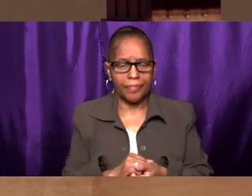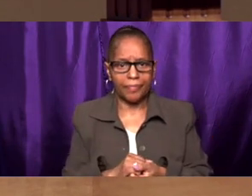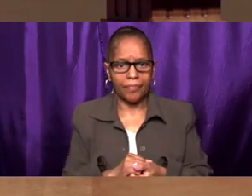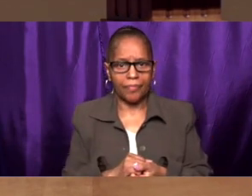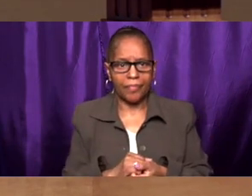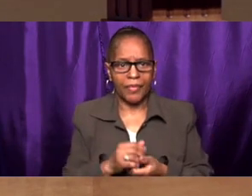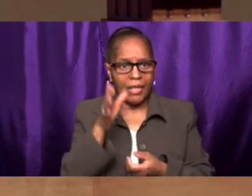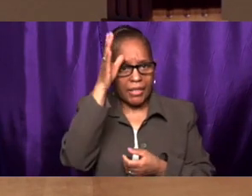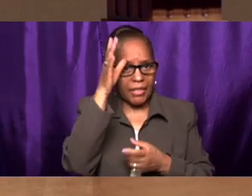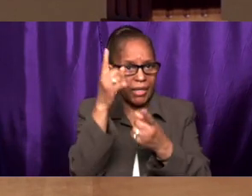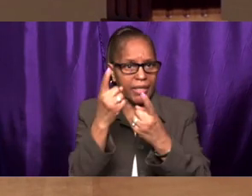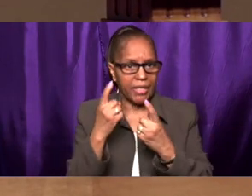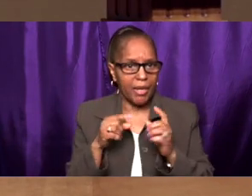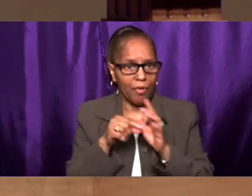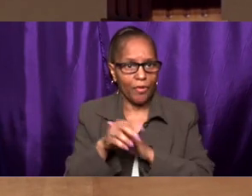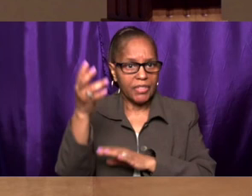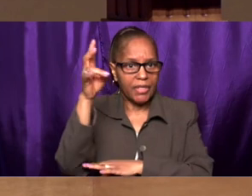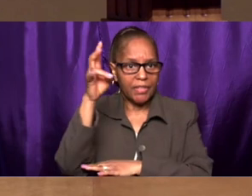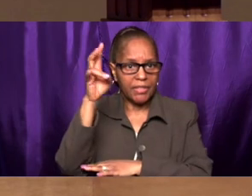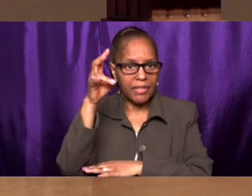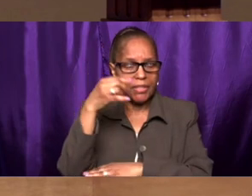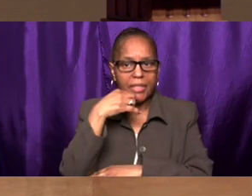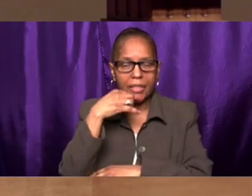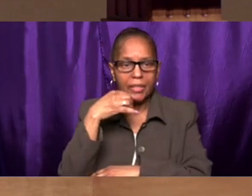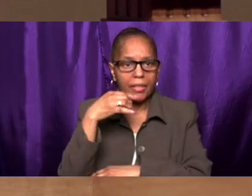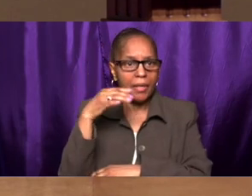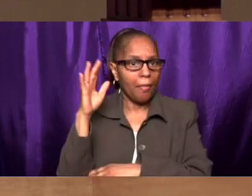The daddy came up, verse 17, said, Me.